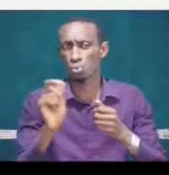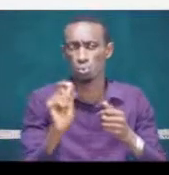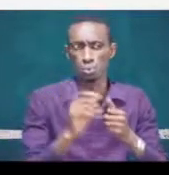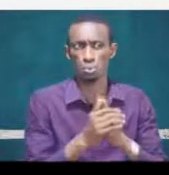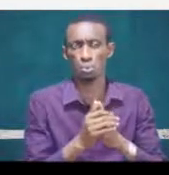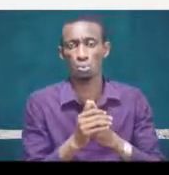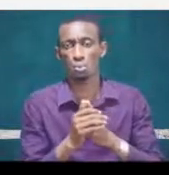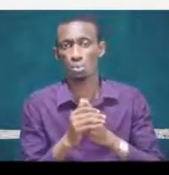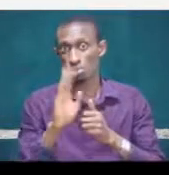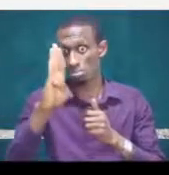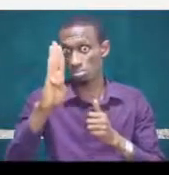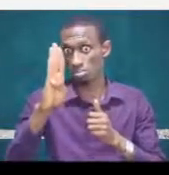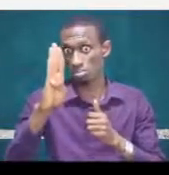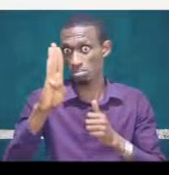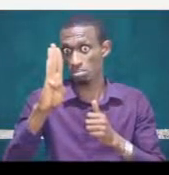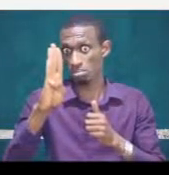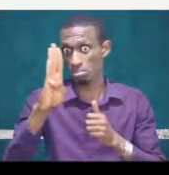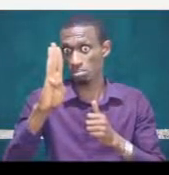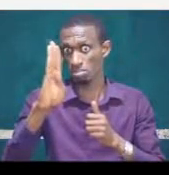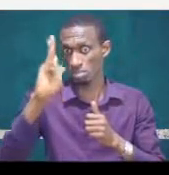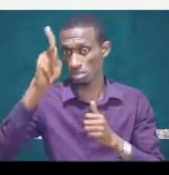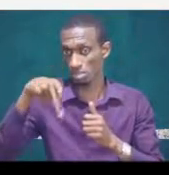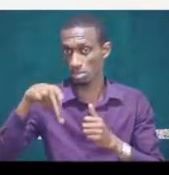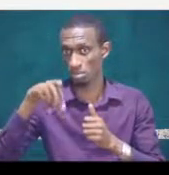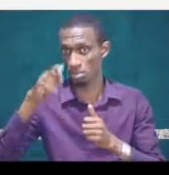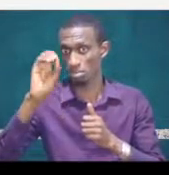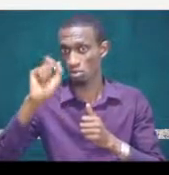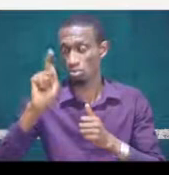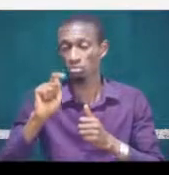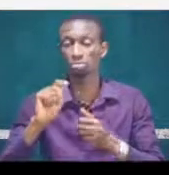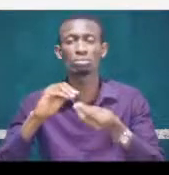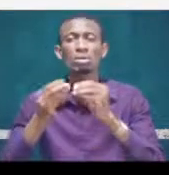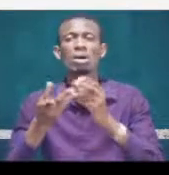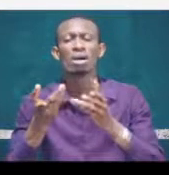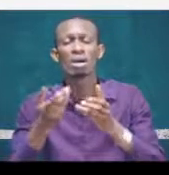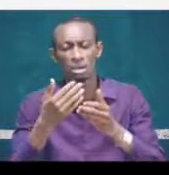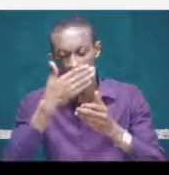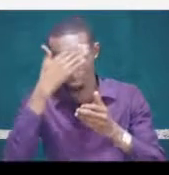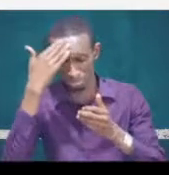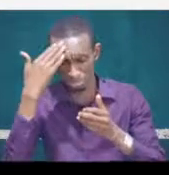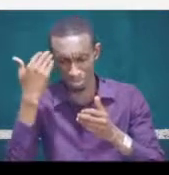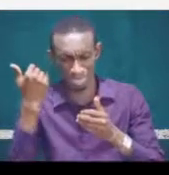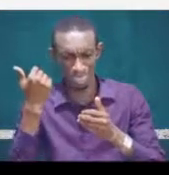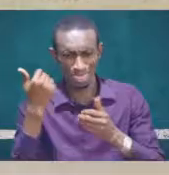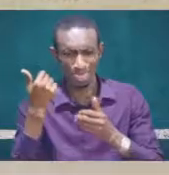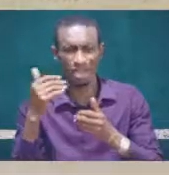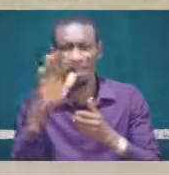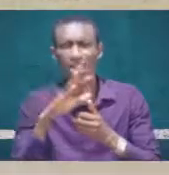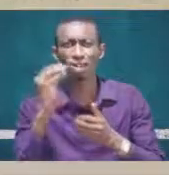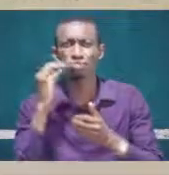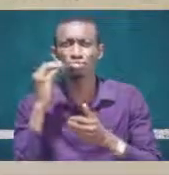filling an online document. So you say, home country